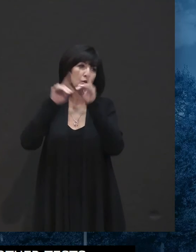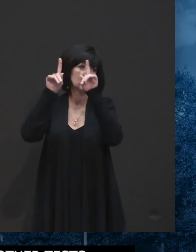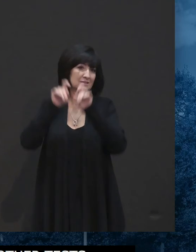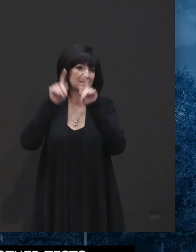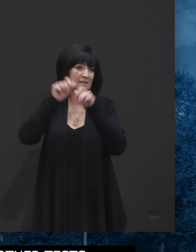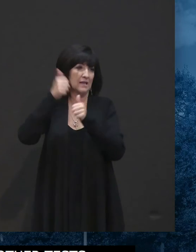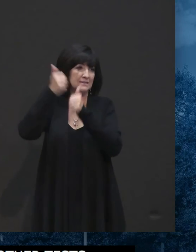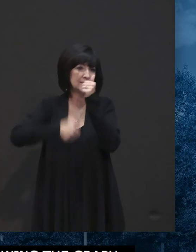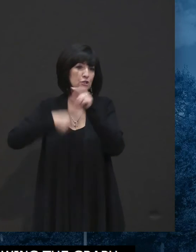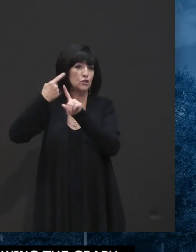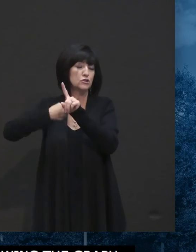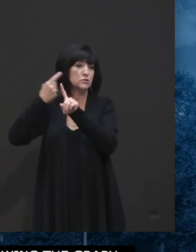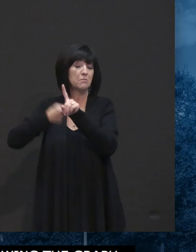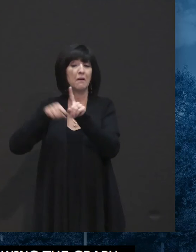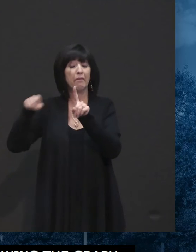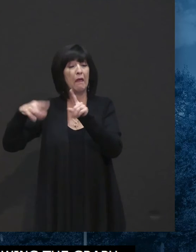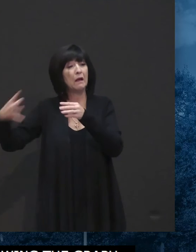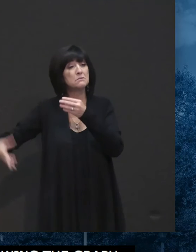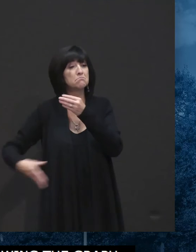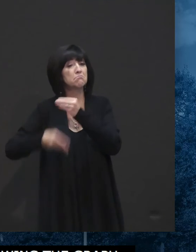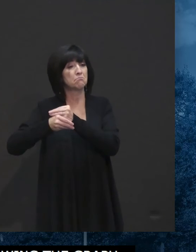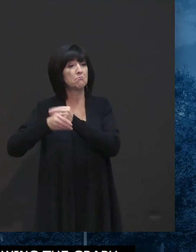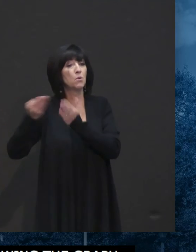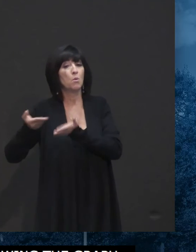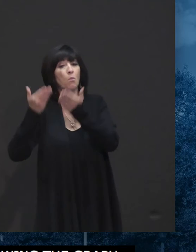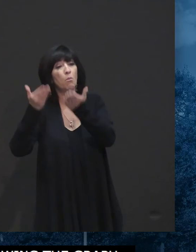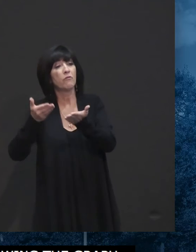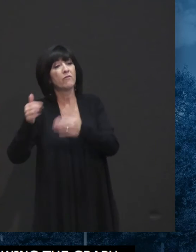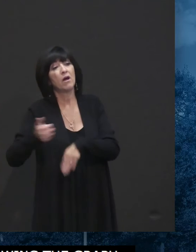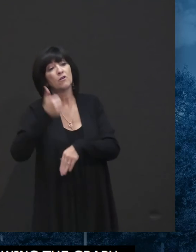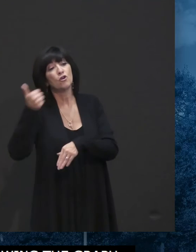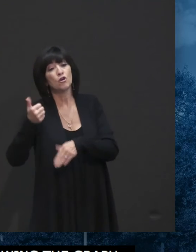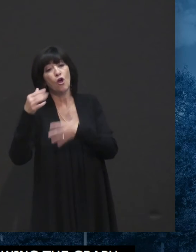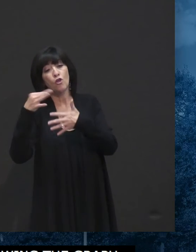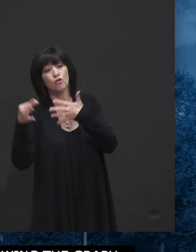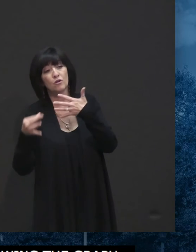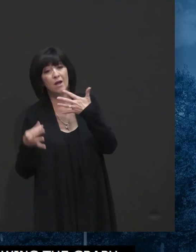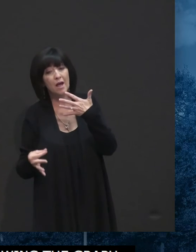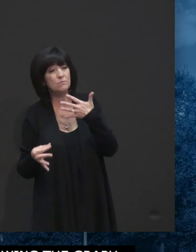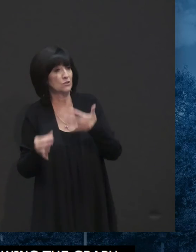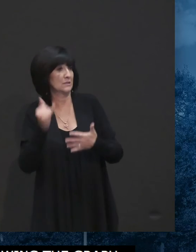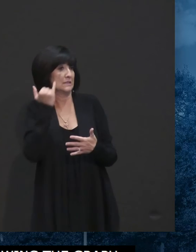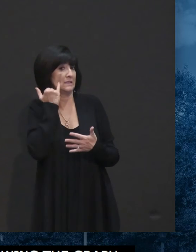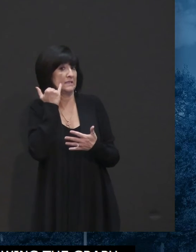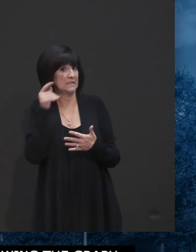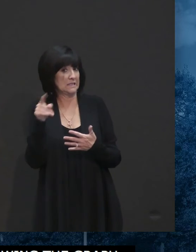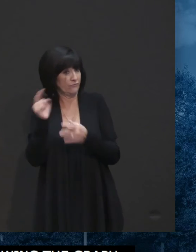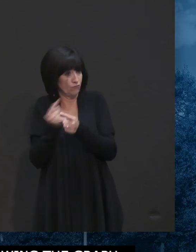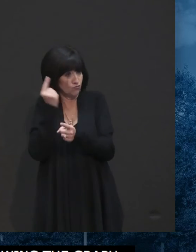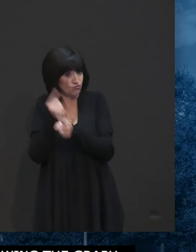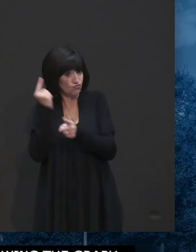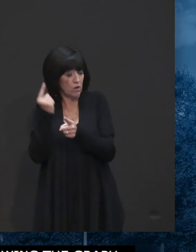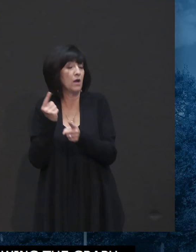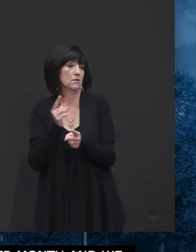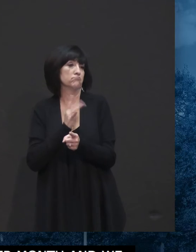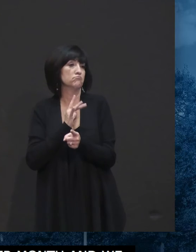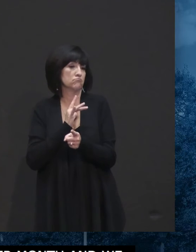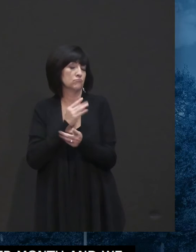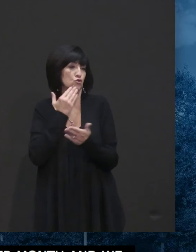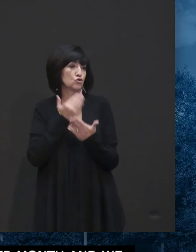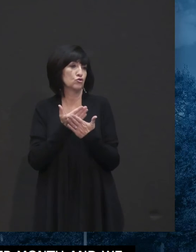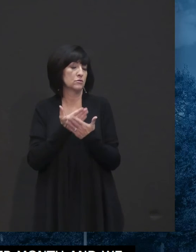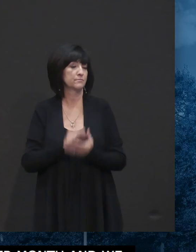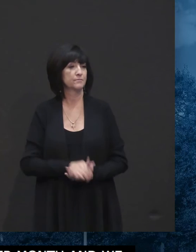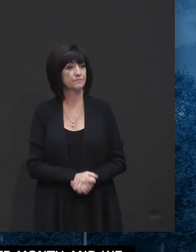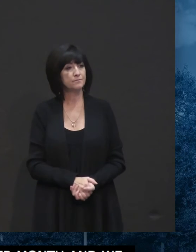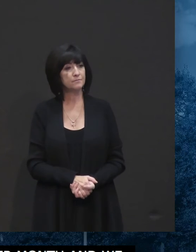us to diversify that and provide another option, and let's use it where it's most accurate, and that way we communicate correctly with the public.